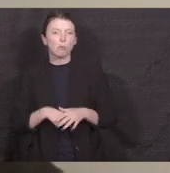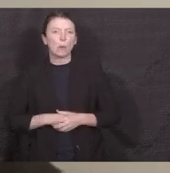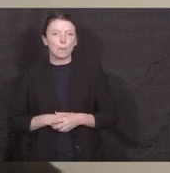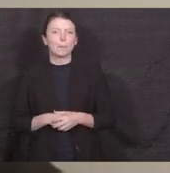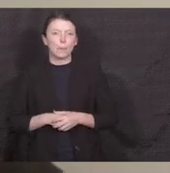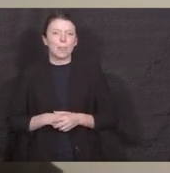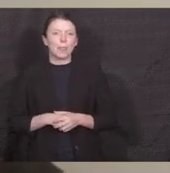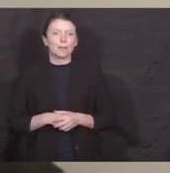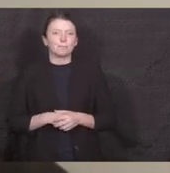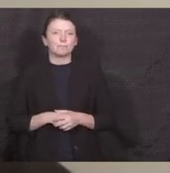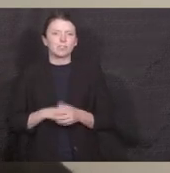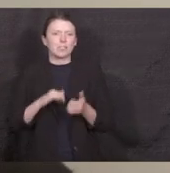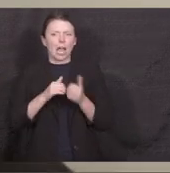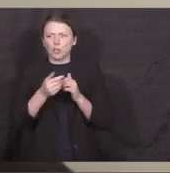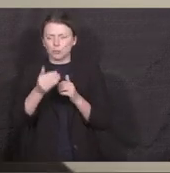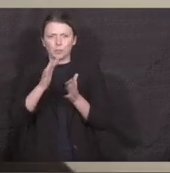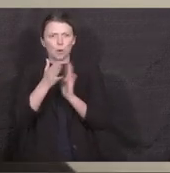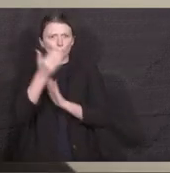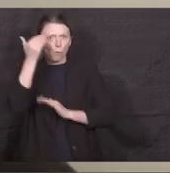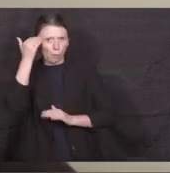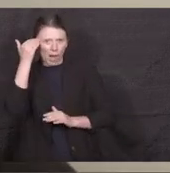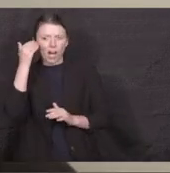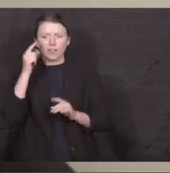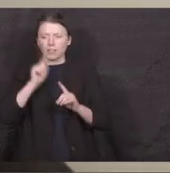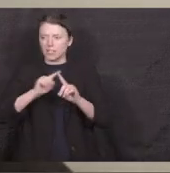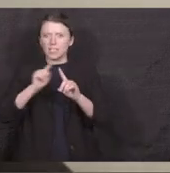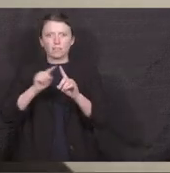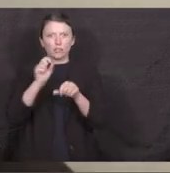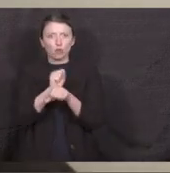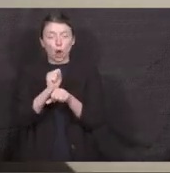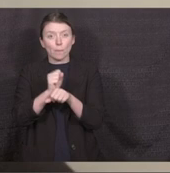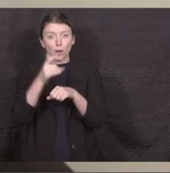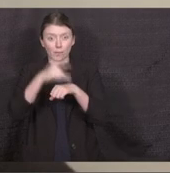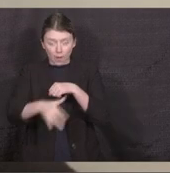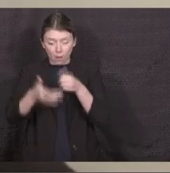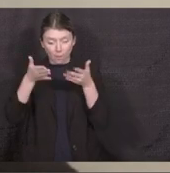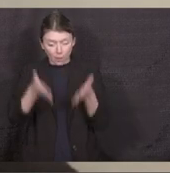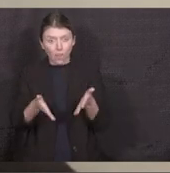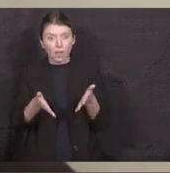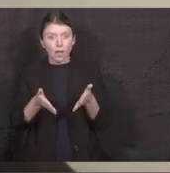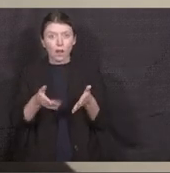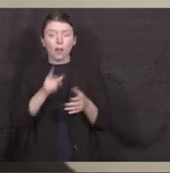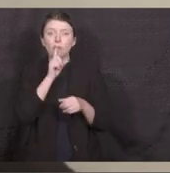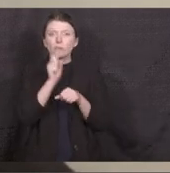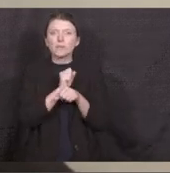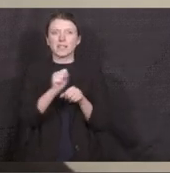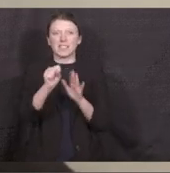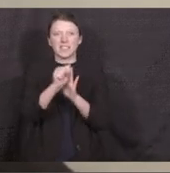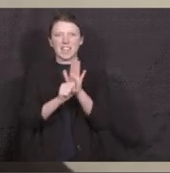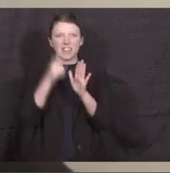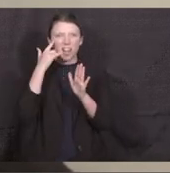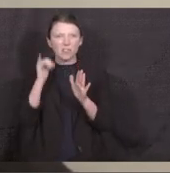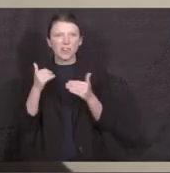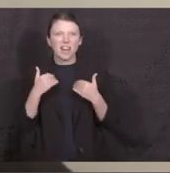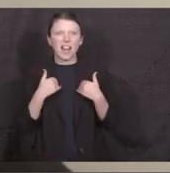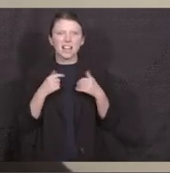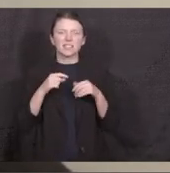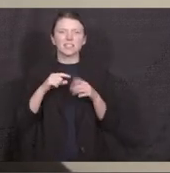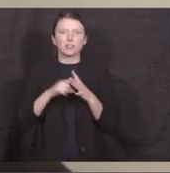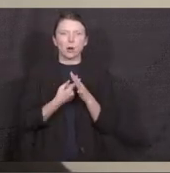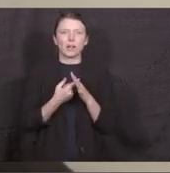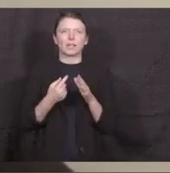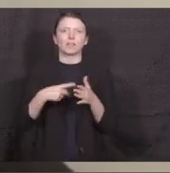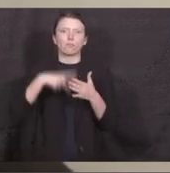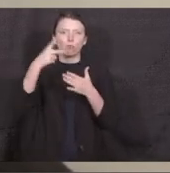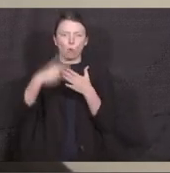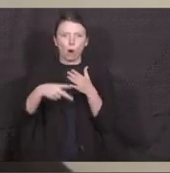being aware that those jobs are available. And in fact, the state of California has started a registered apprenticeship program